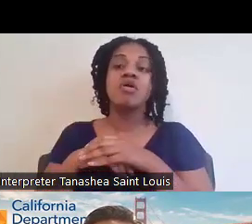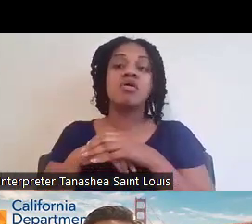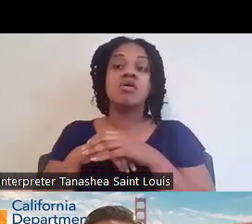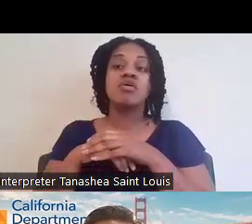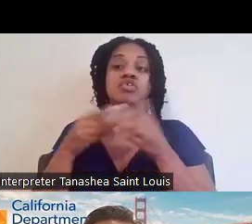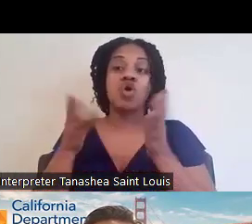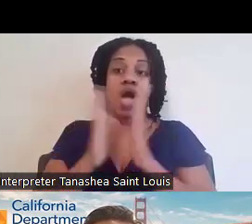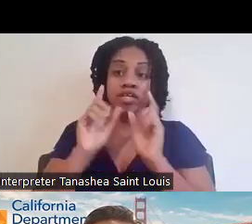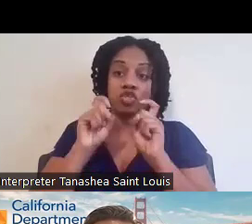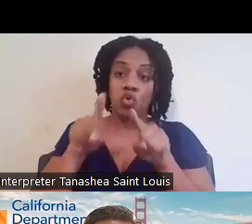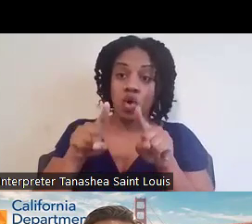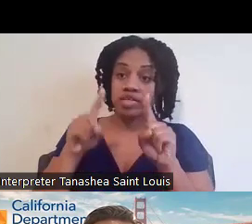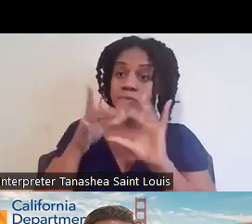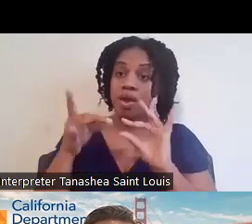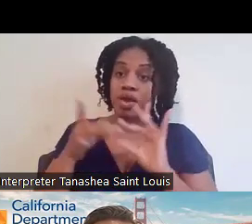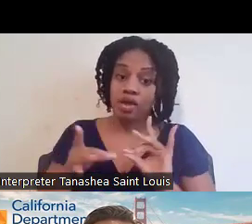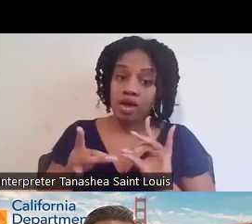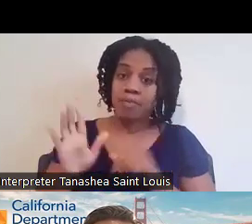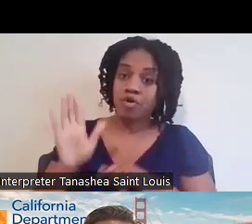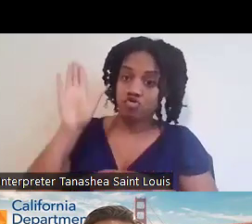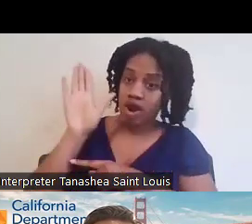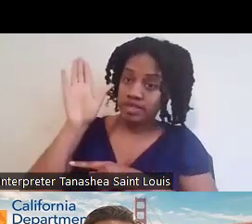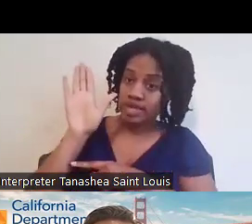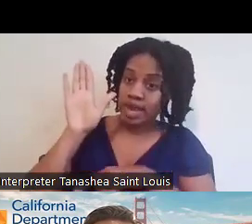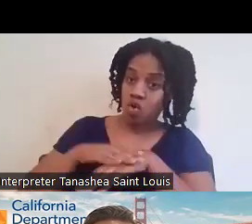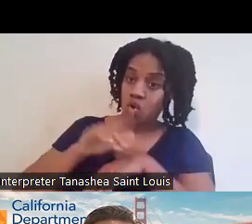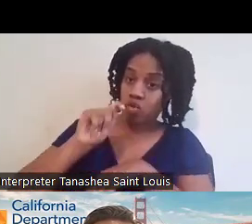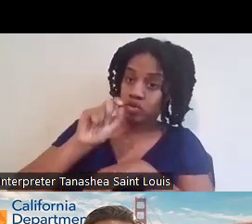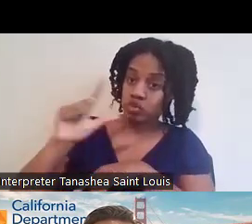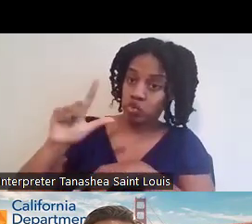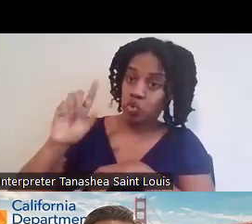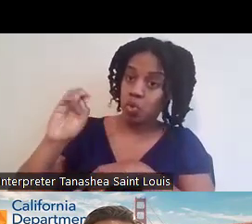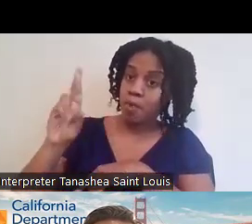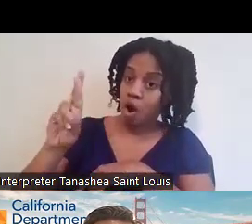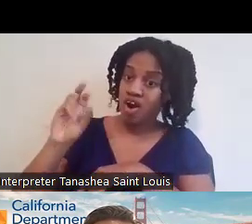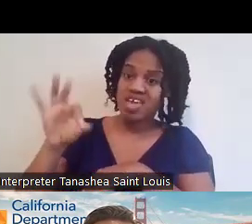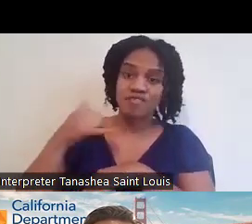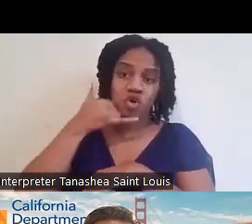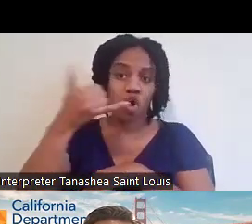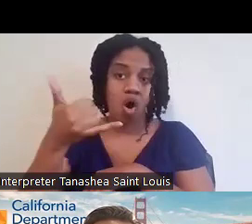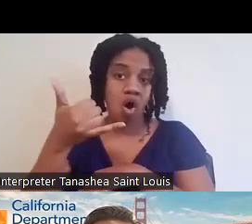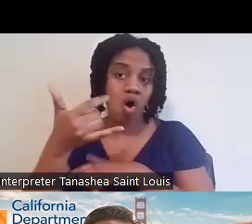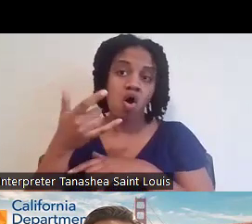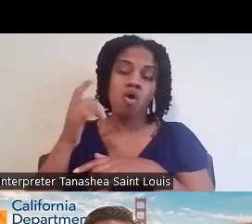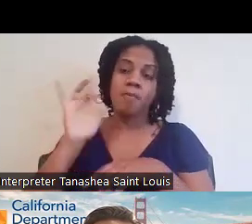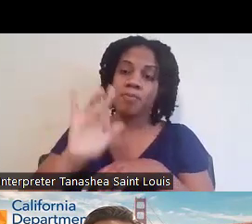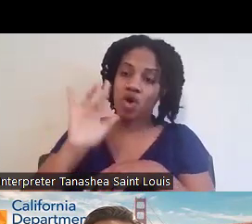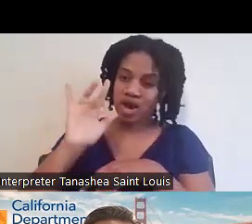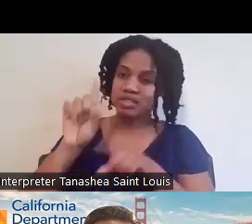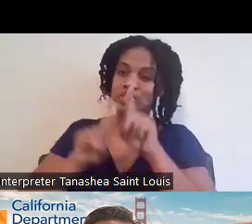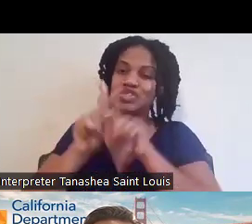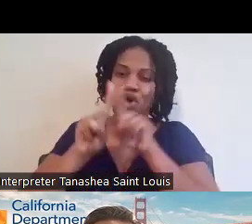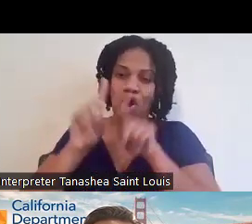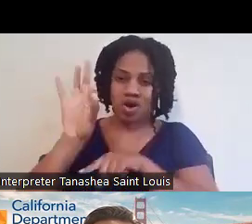a comment, please select the raise hand icon on your toolbar. And if you're calling in by phone, press *9, you'll be added to the